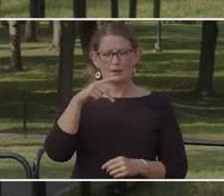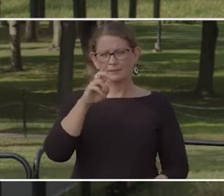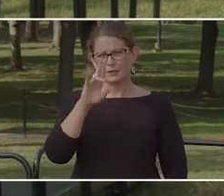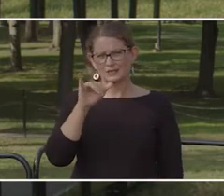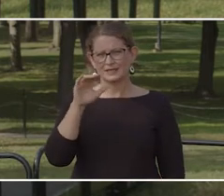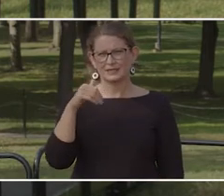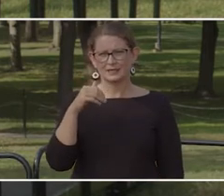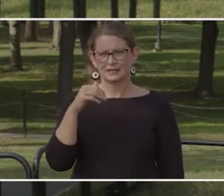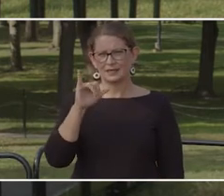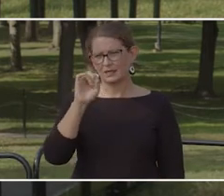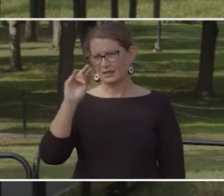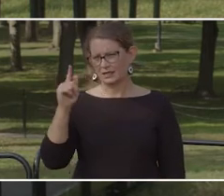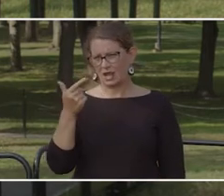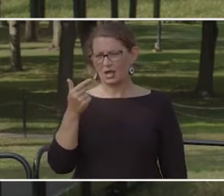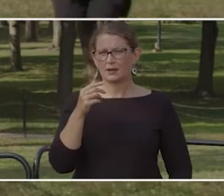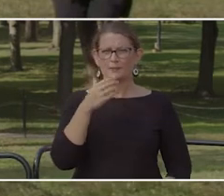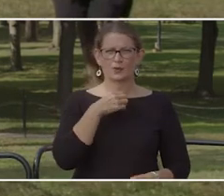Young, Marine Corps.